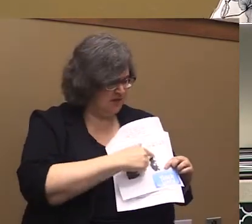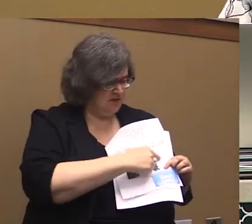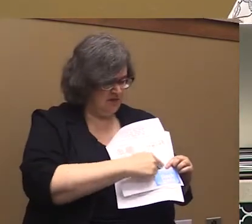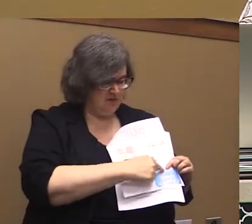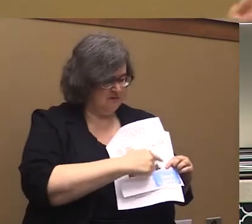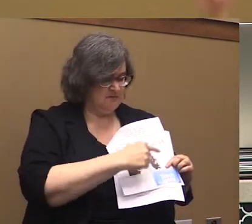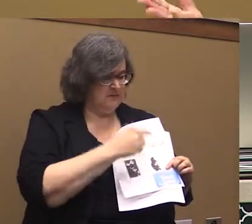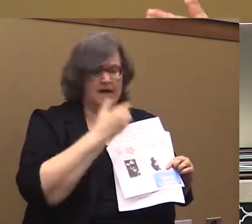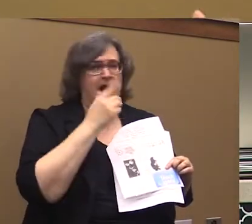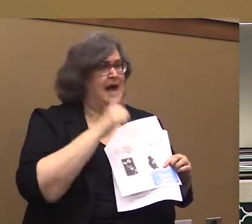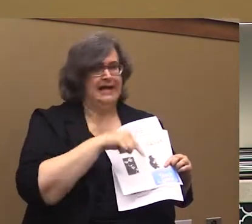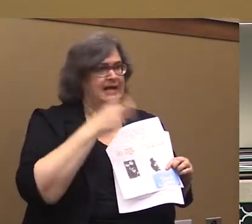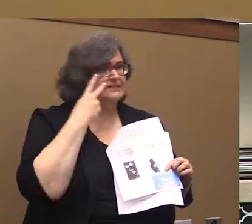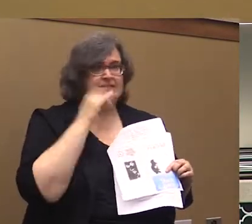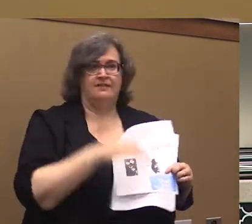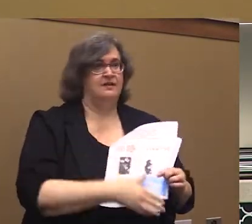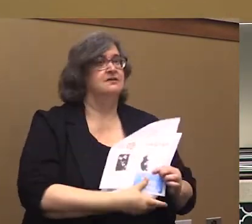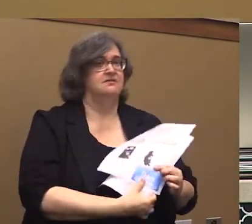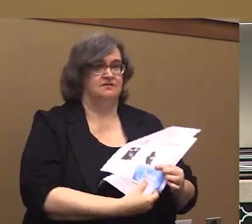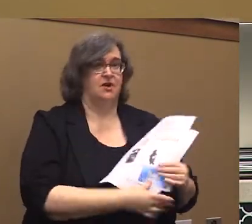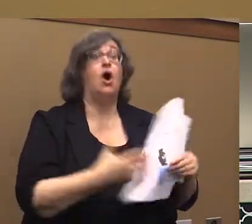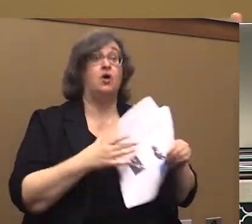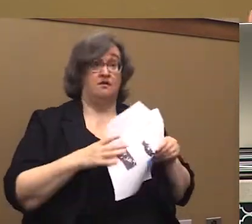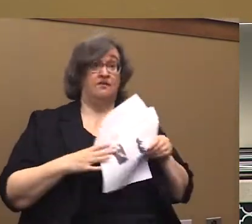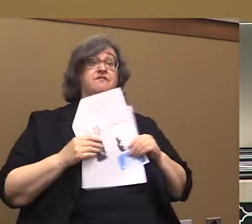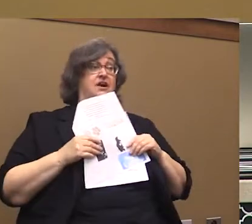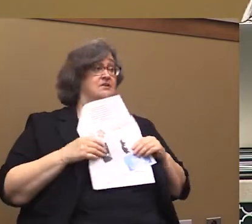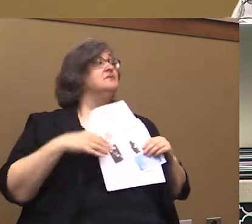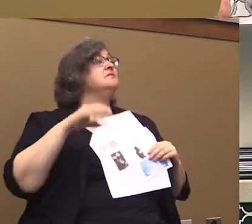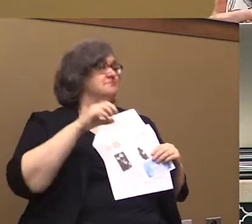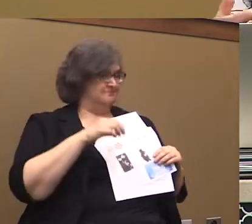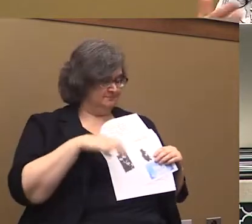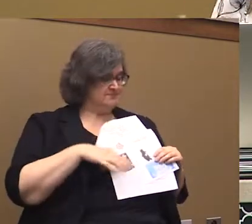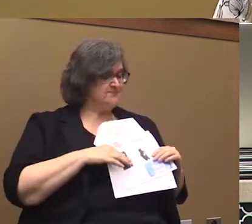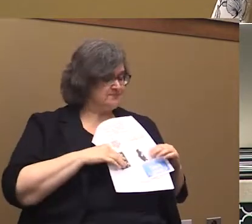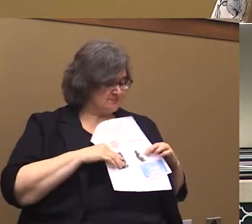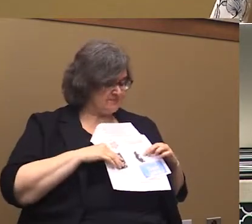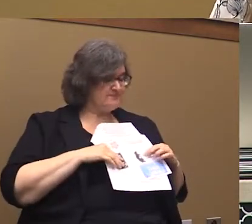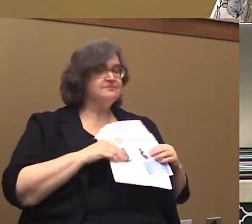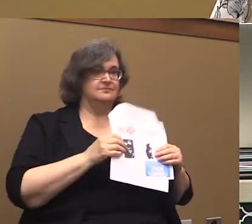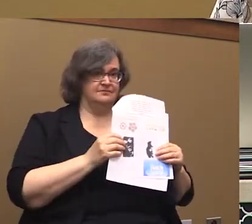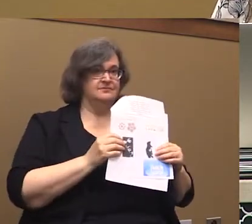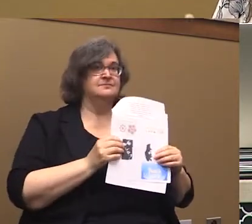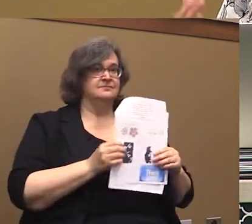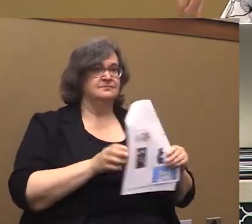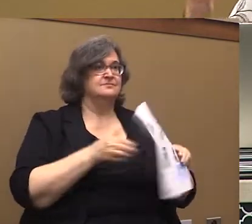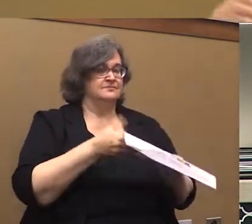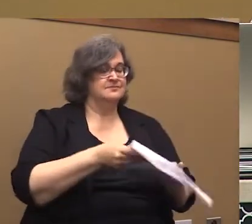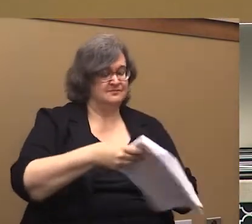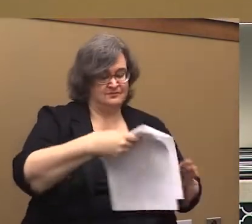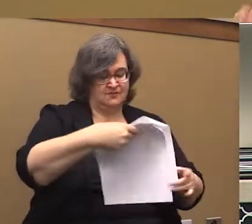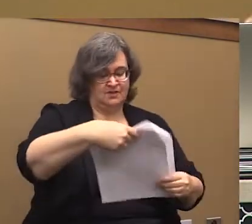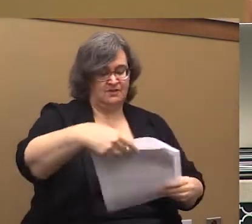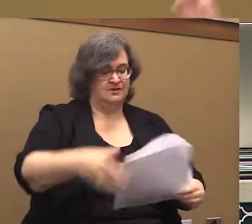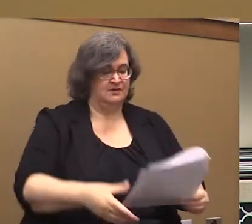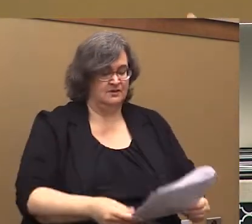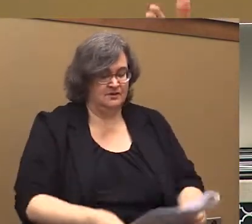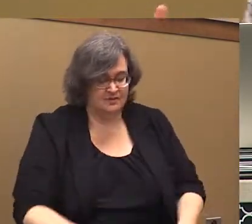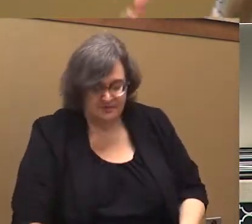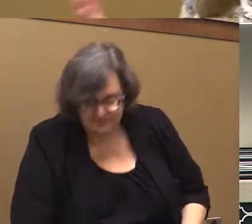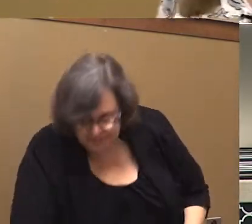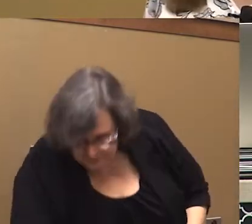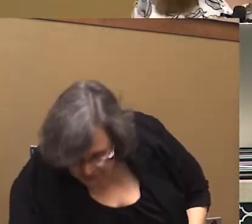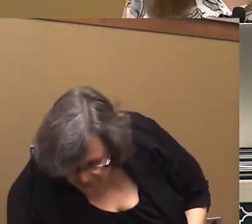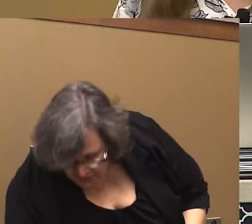But I don't always see that one. And sometimes it comes and goes. And there were all sorts